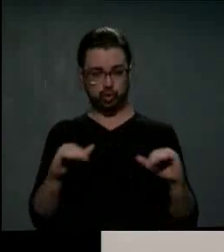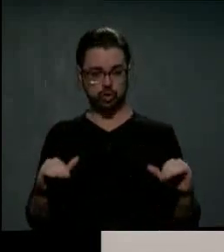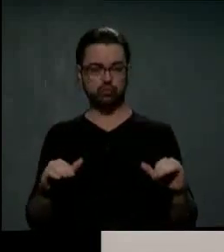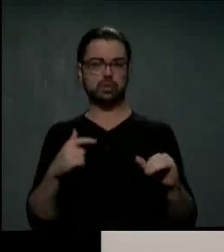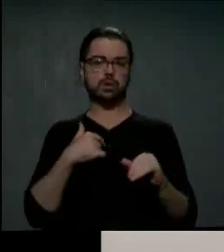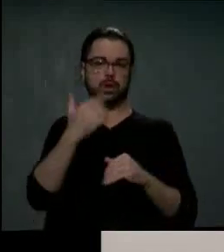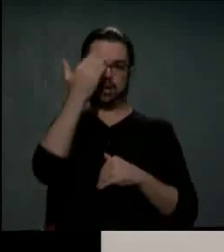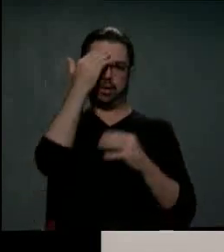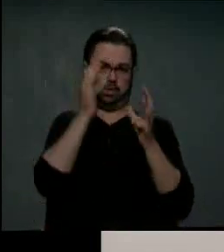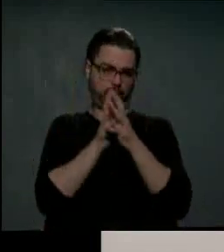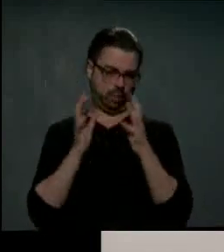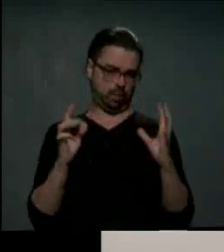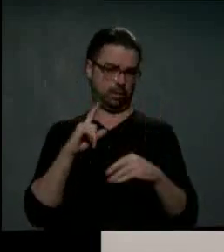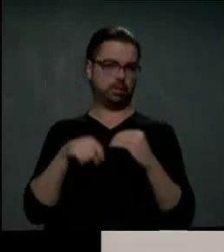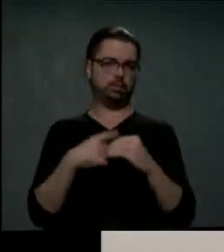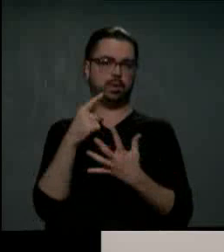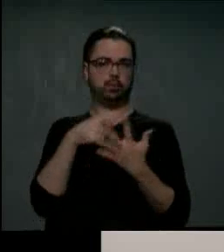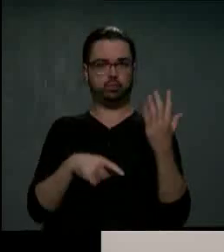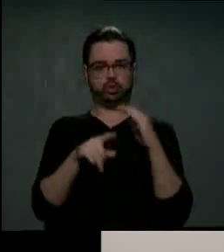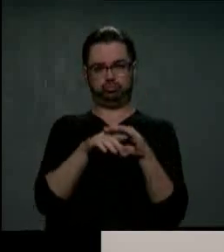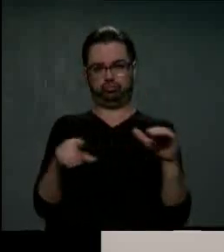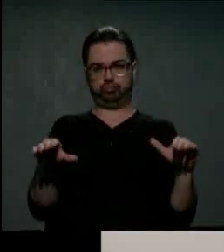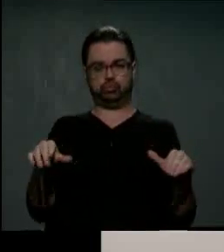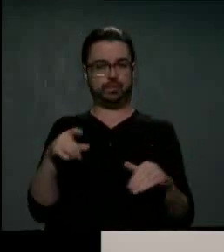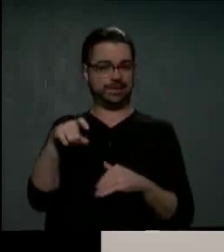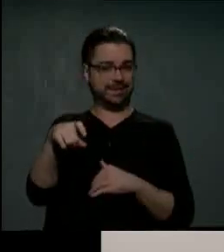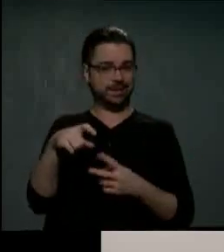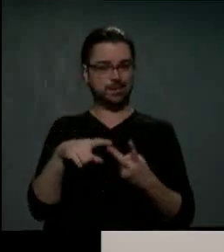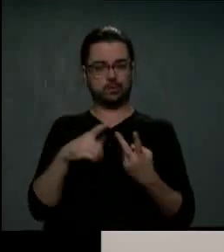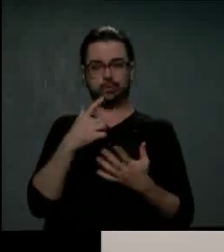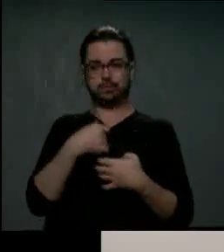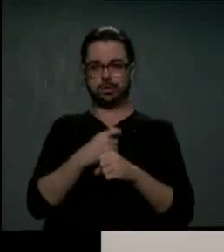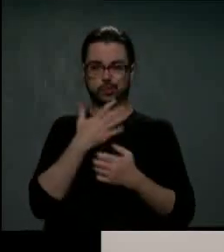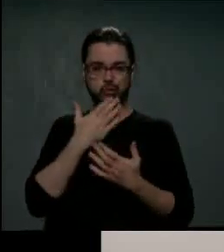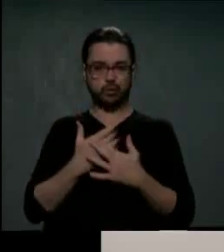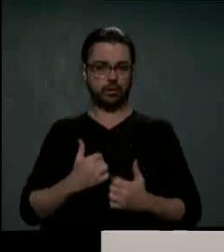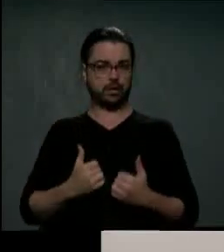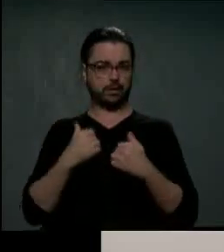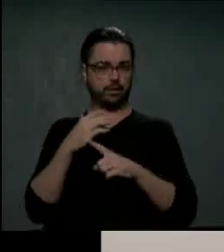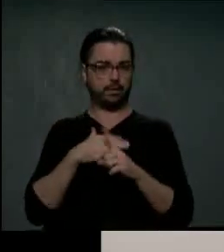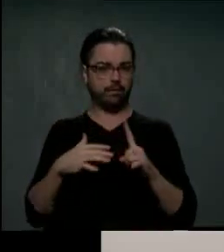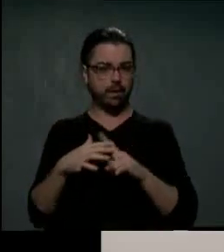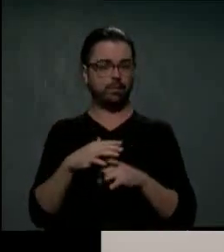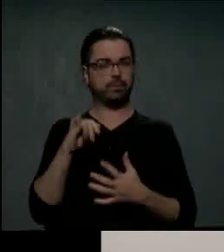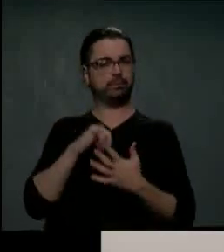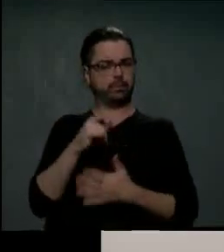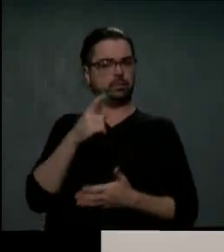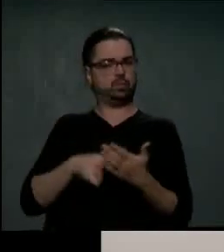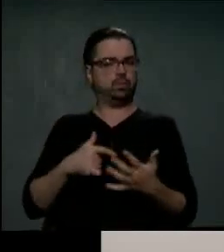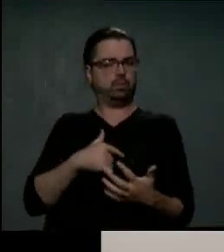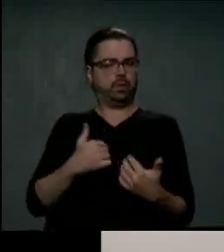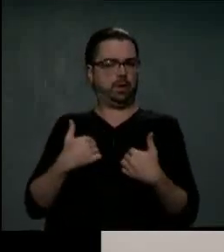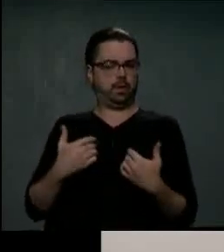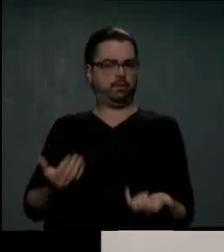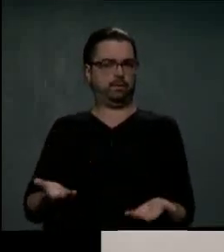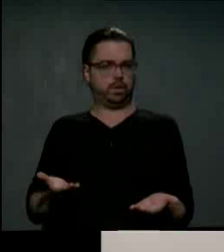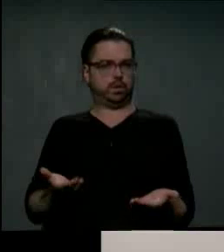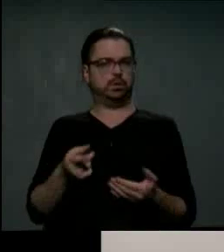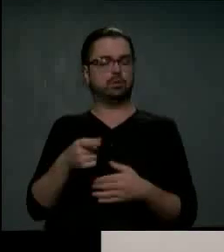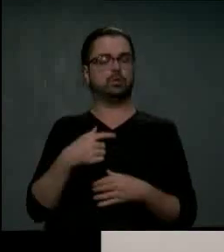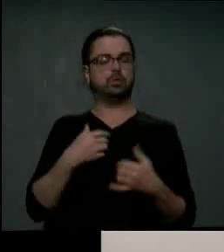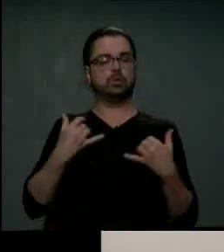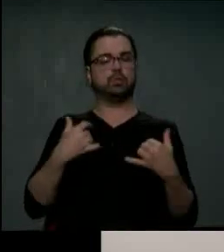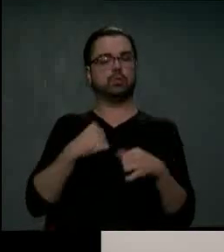know a whole lot about what children need and what makes a good living environment, and this is what we have right here. And currently I work